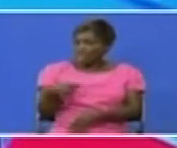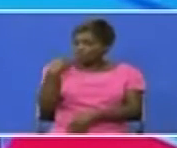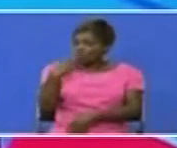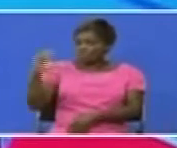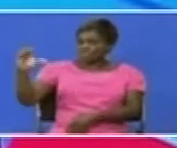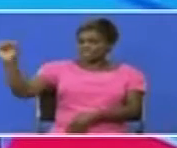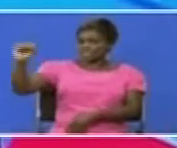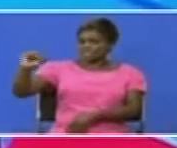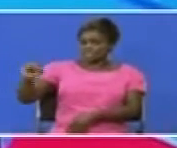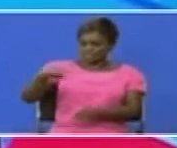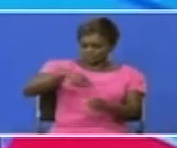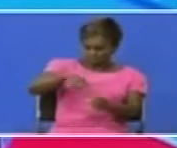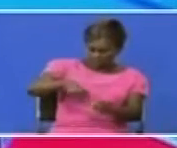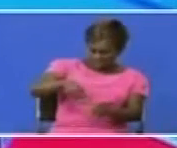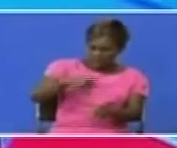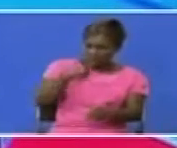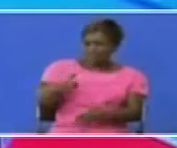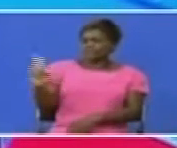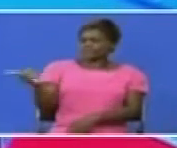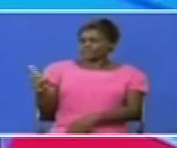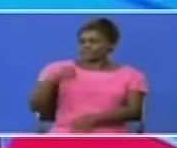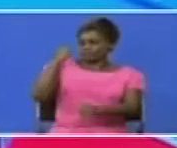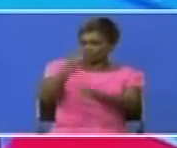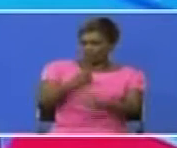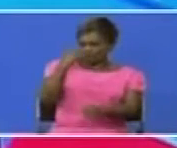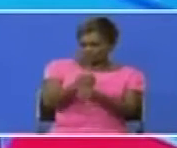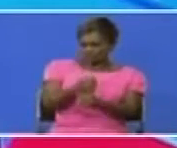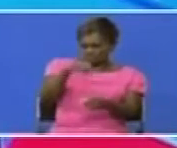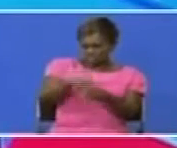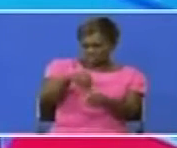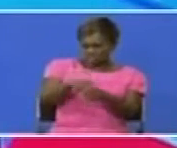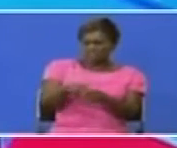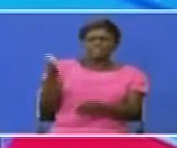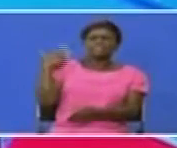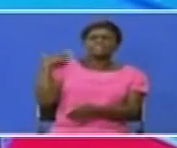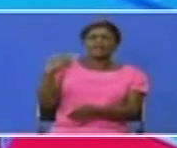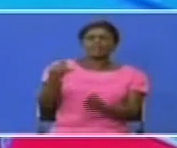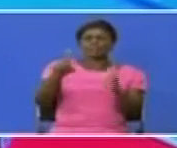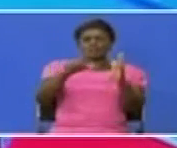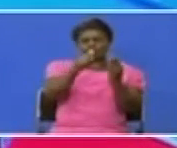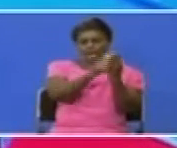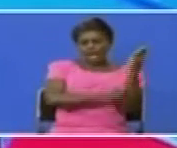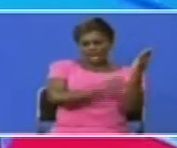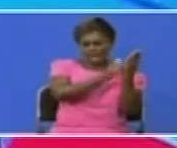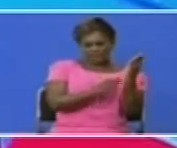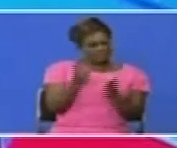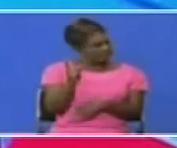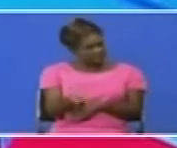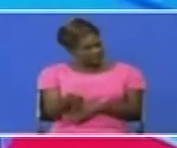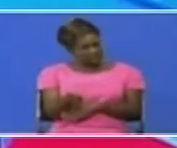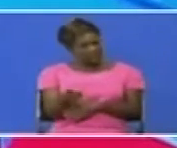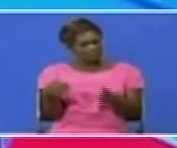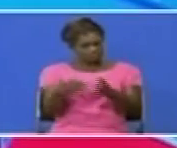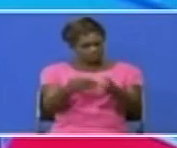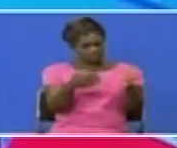Cabinet Secretary Dan Kazungu, who says the ministry is operating within a precolonial mining act that has been proven to be a